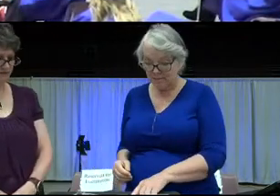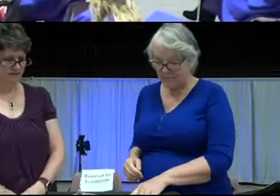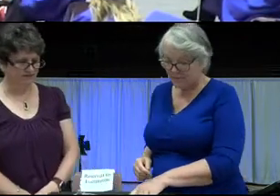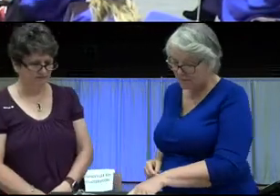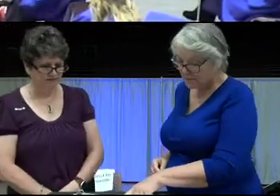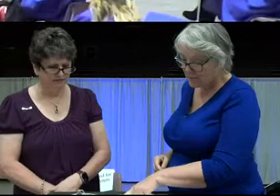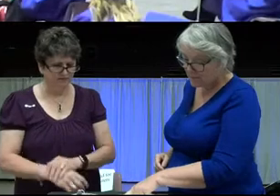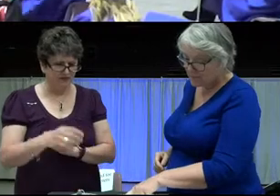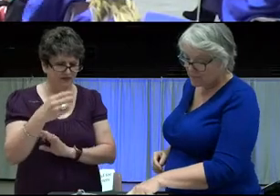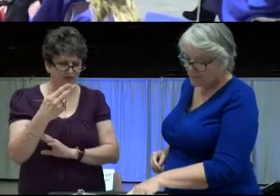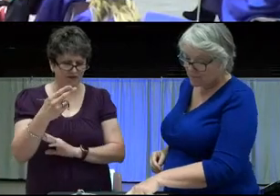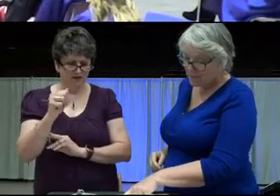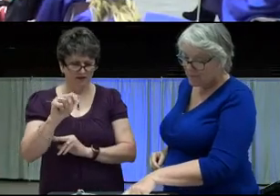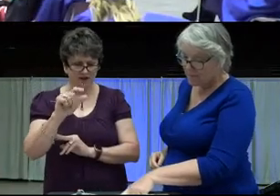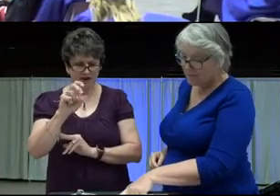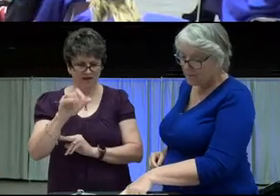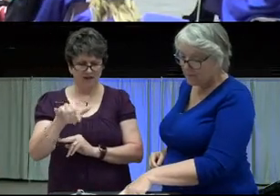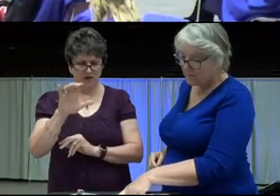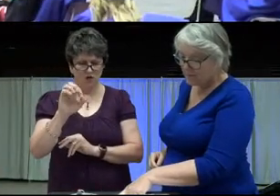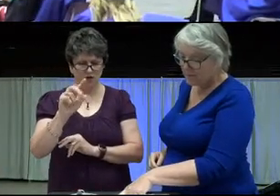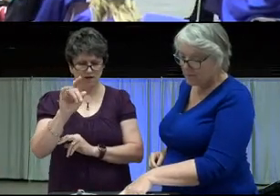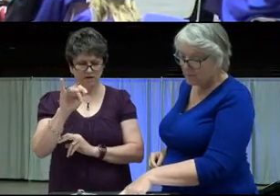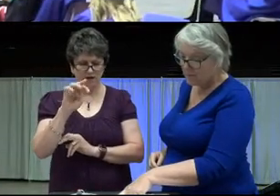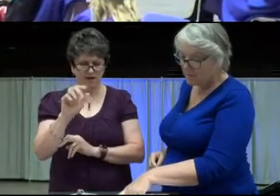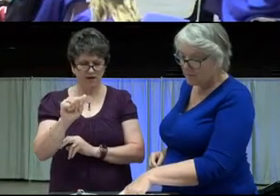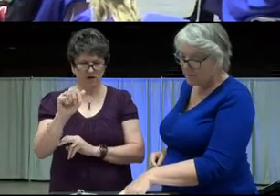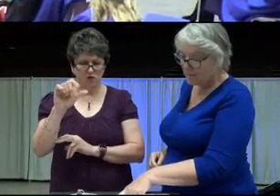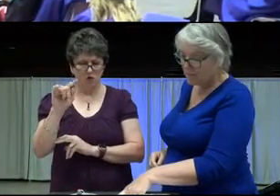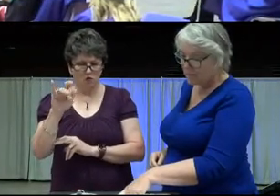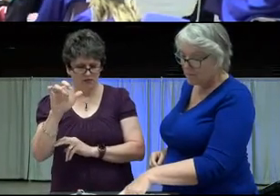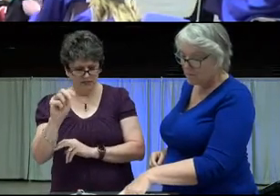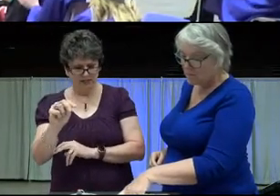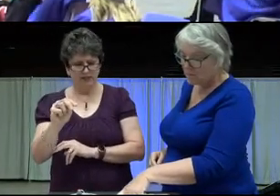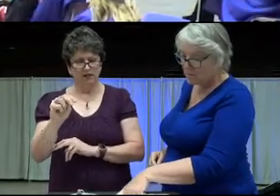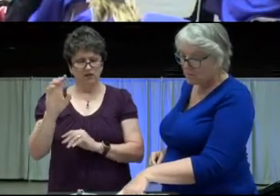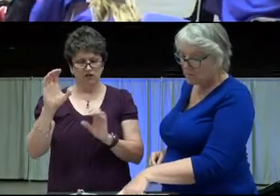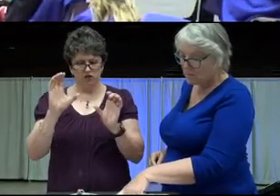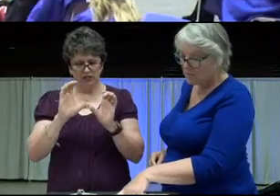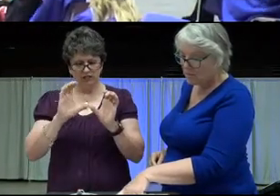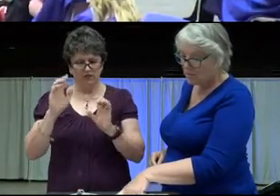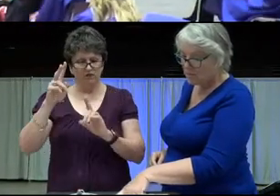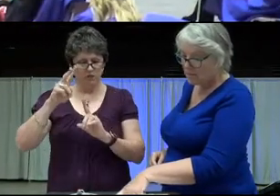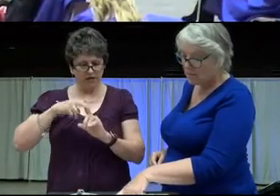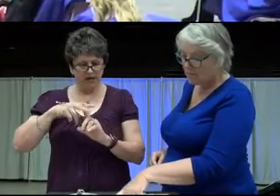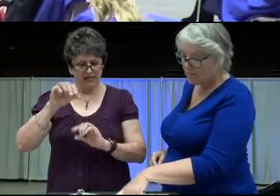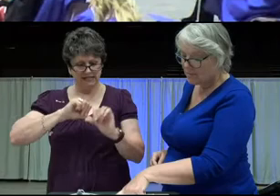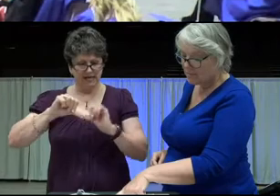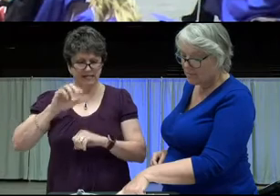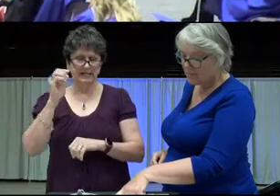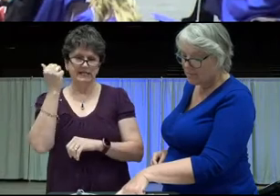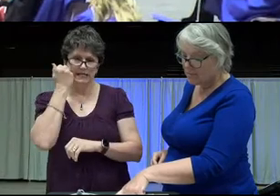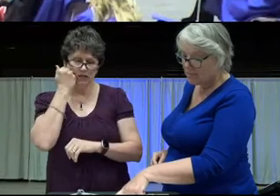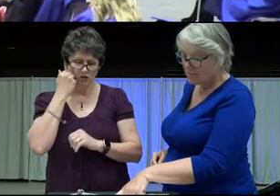Haley Olivia Olson, Certificate of Applied Science, dental assistant.